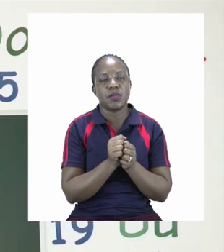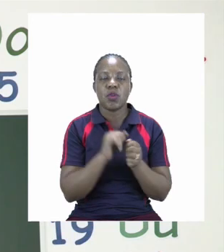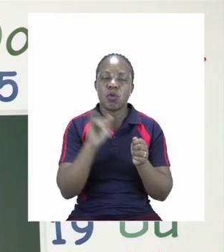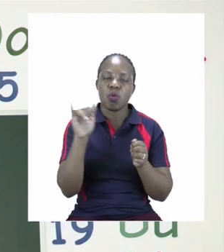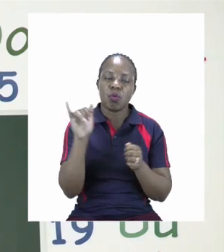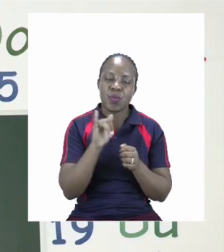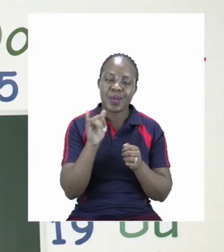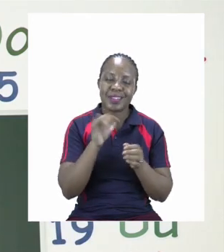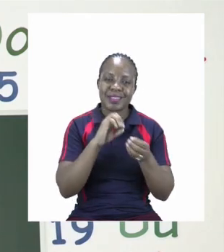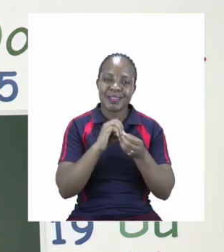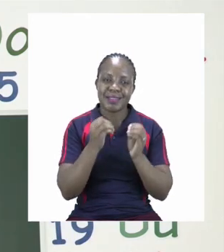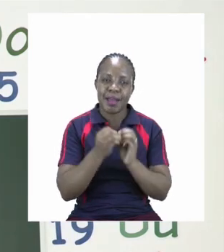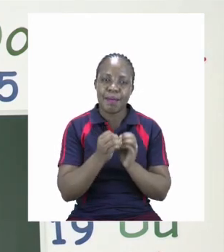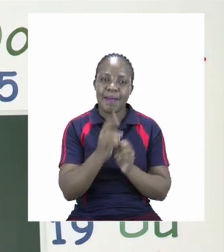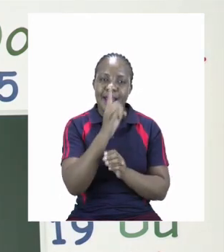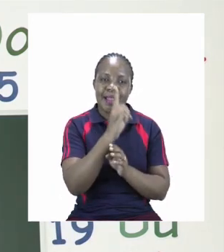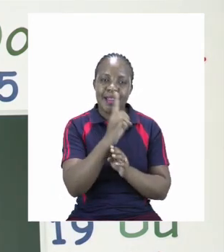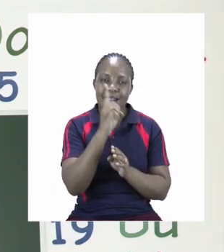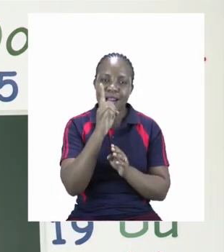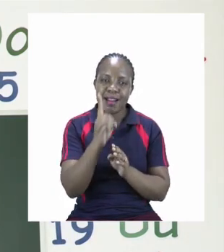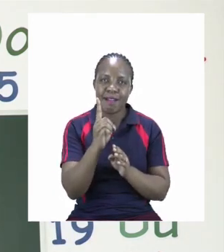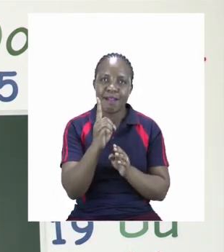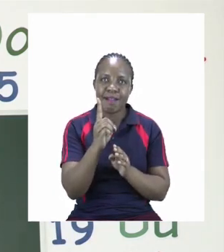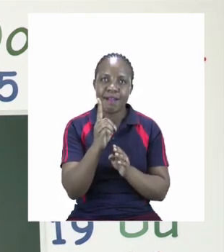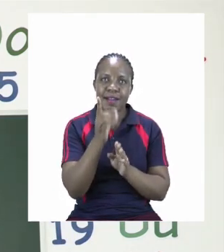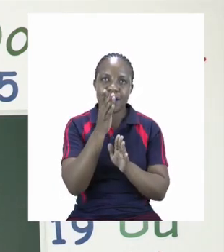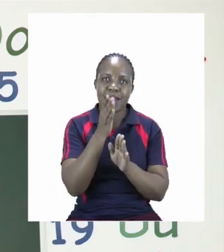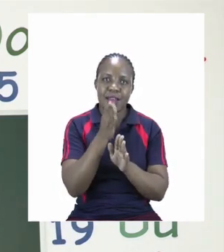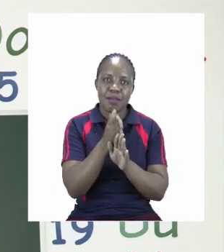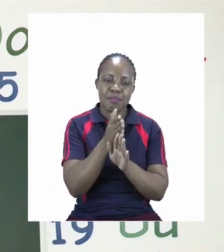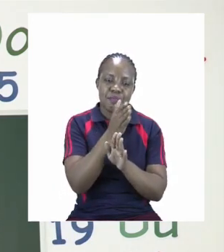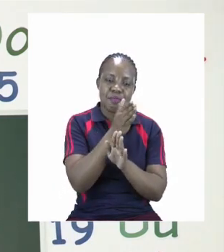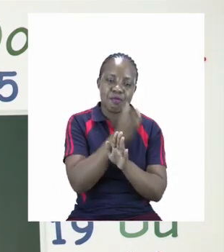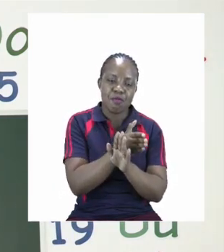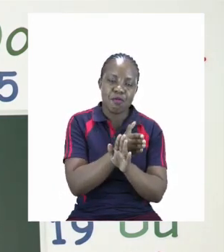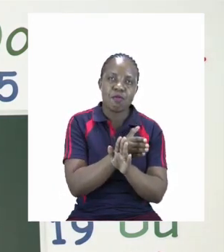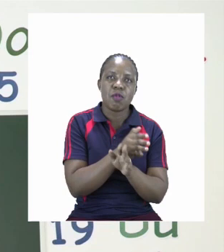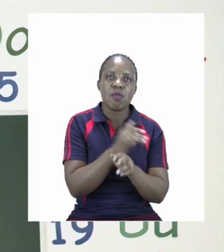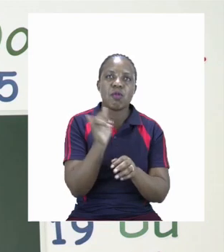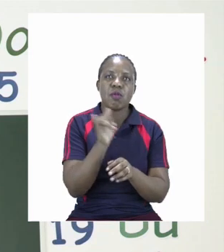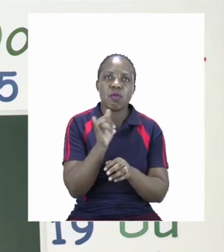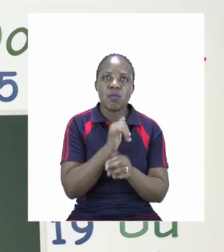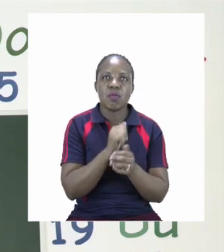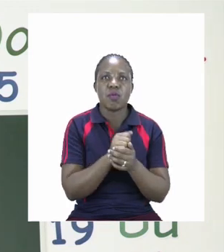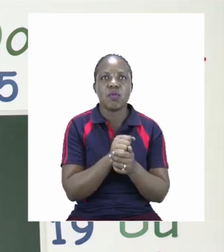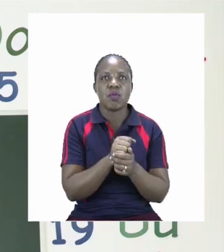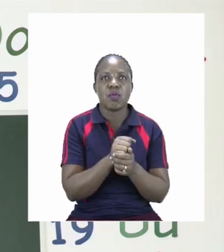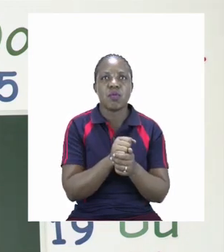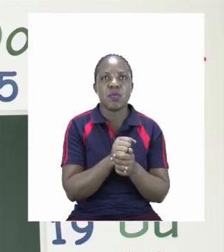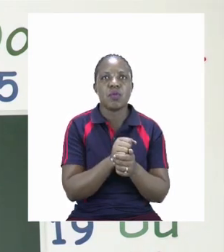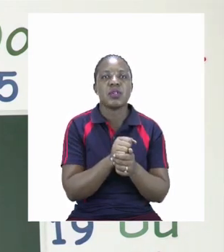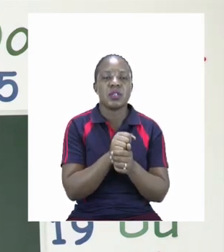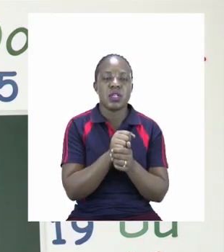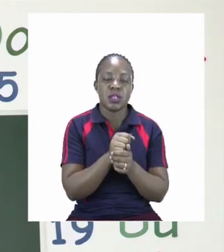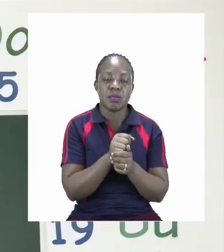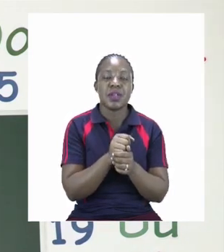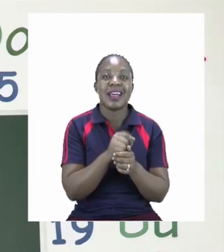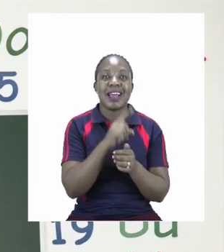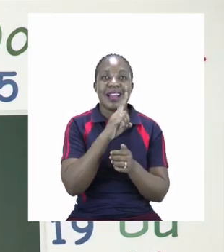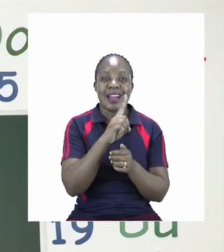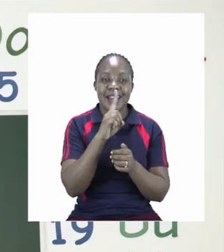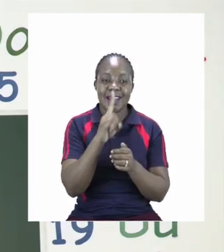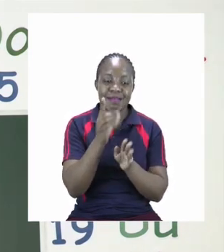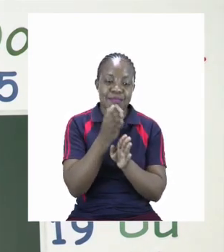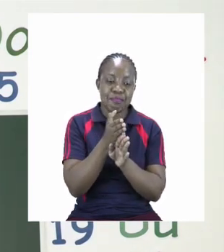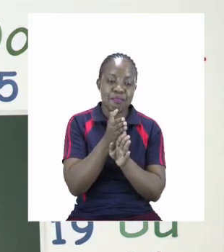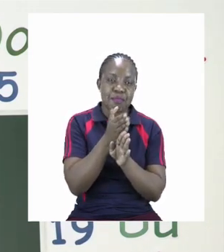before 11, in front of 11? It is the number 10. Well